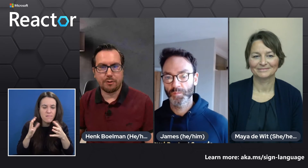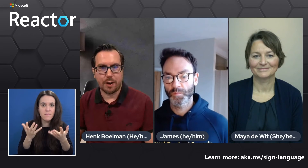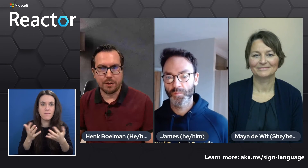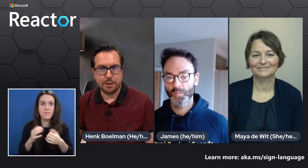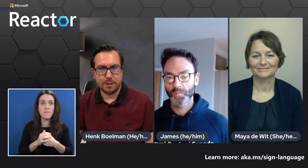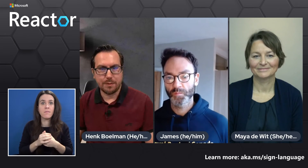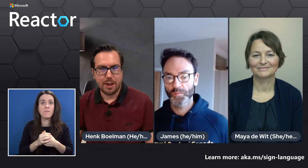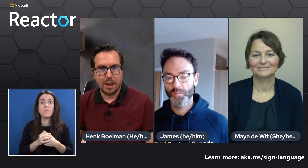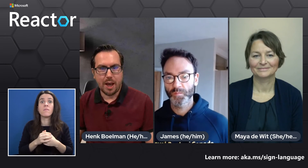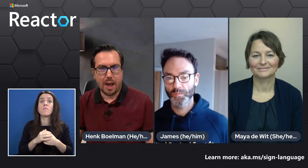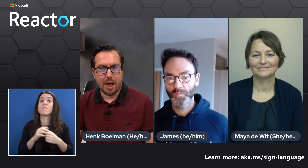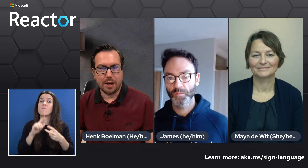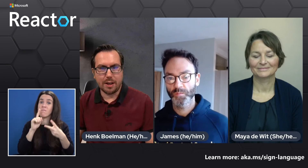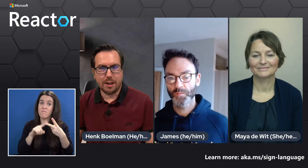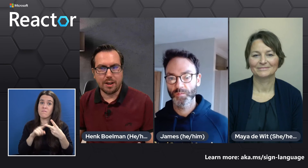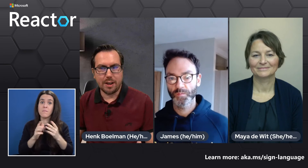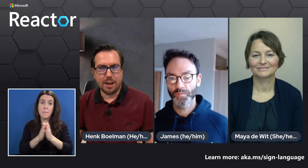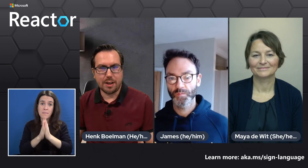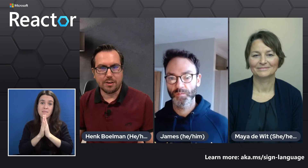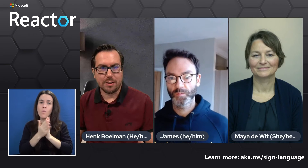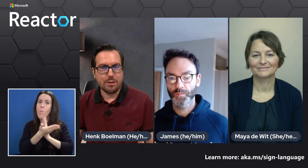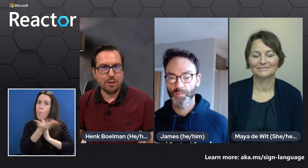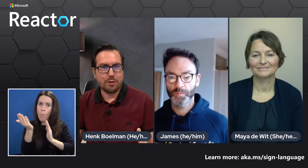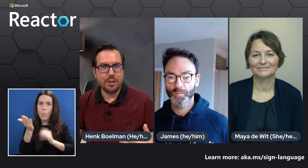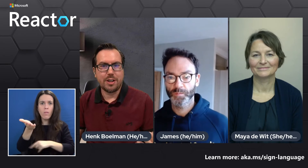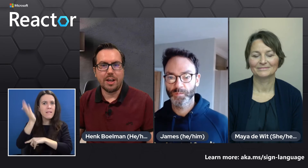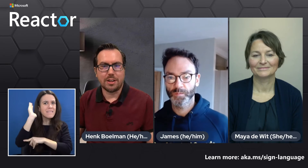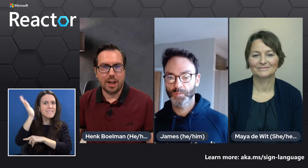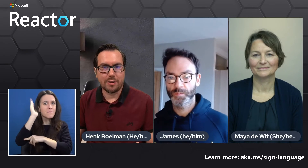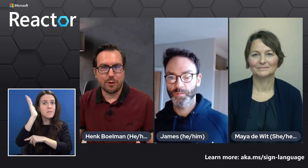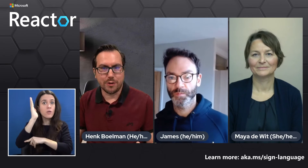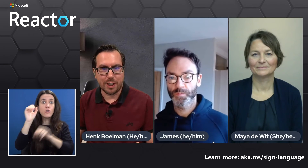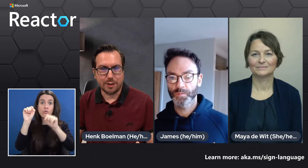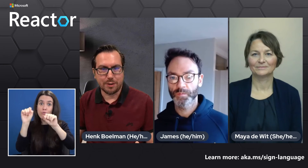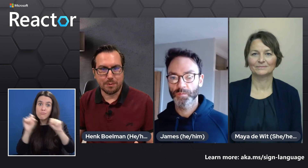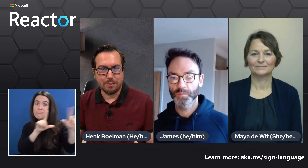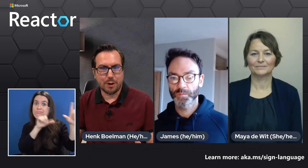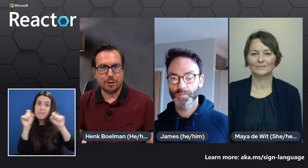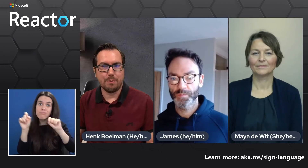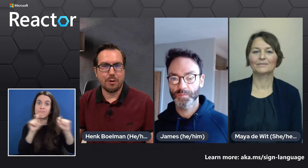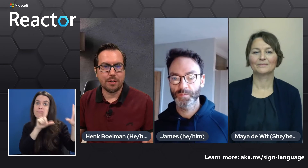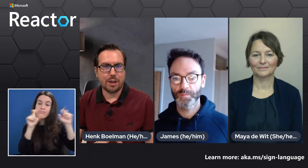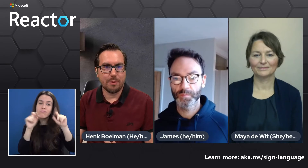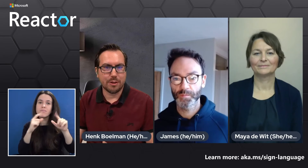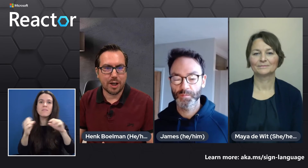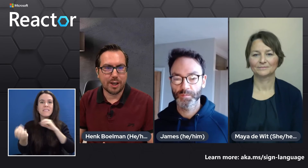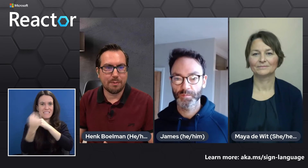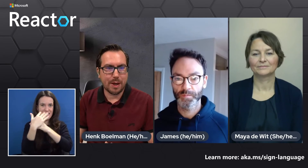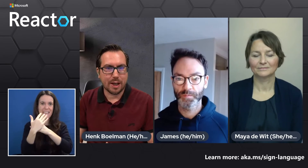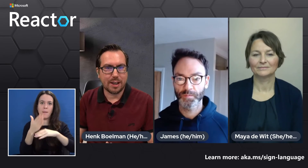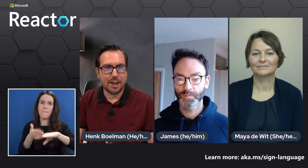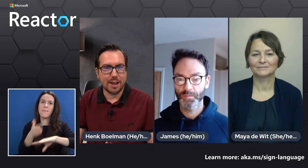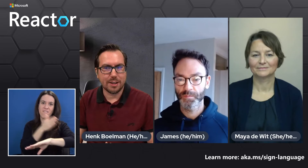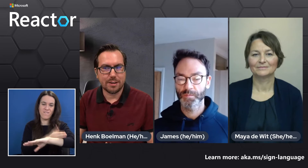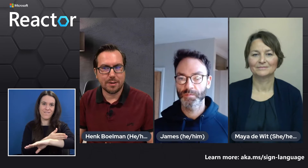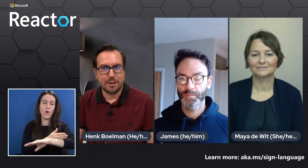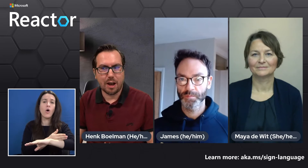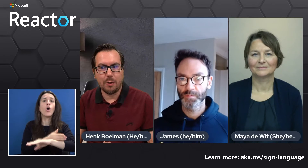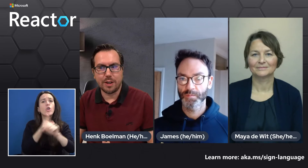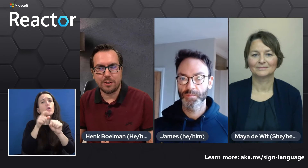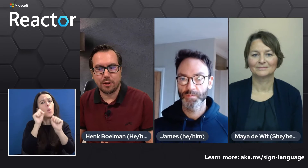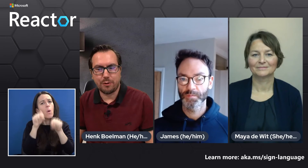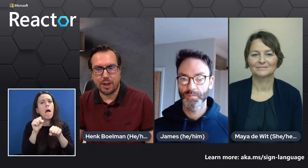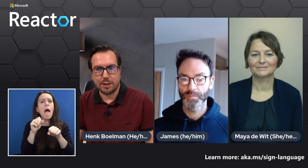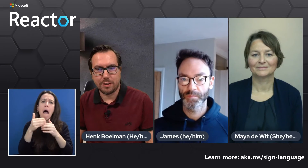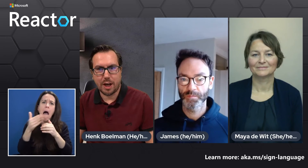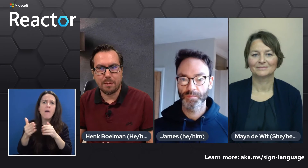in advance, and it doesn't. You can change later on things, because the most emails I get back is, "Oh,